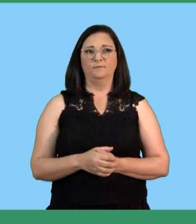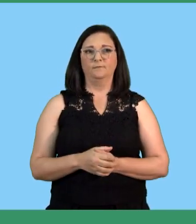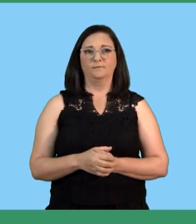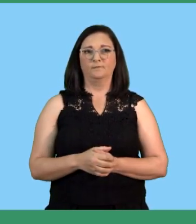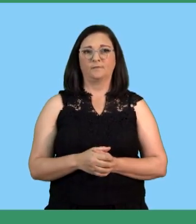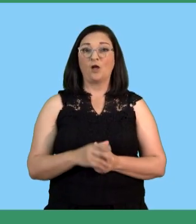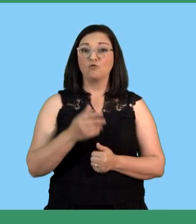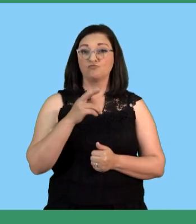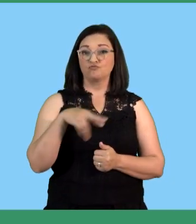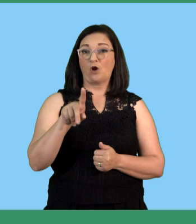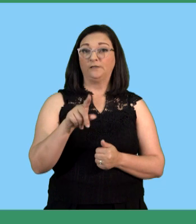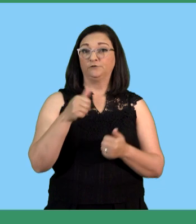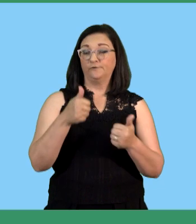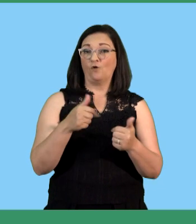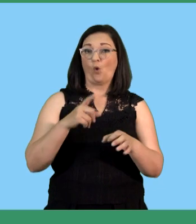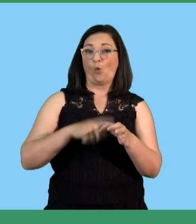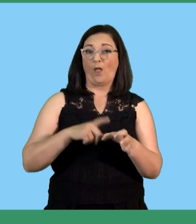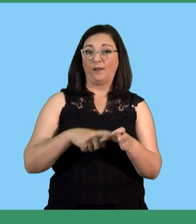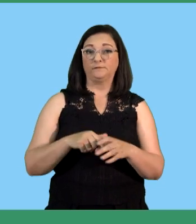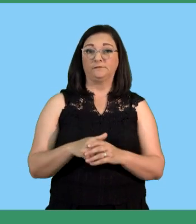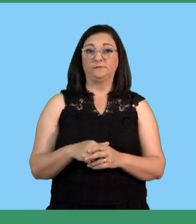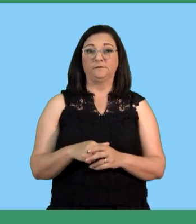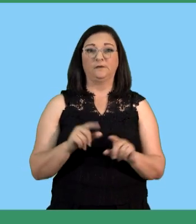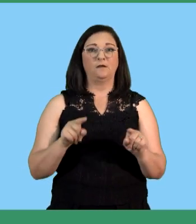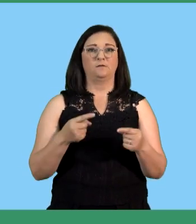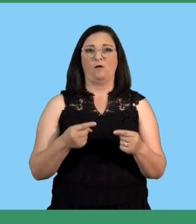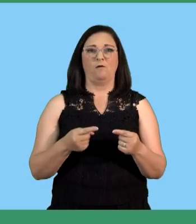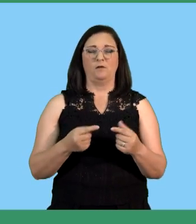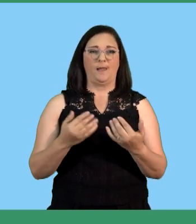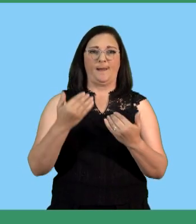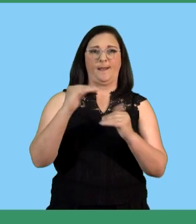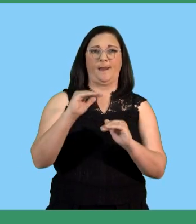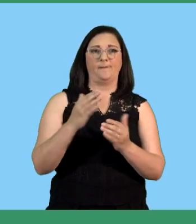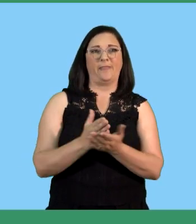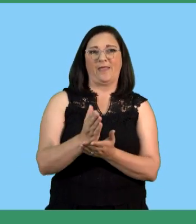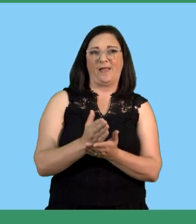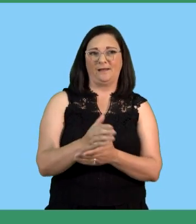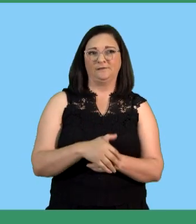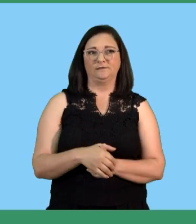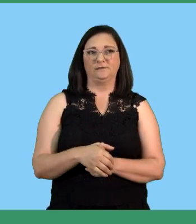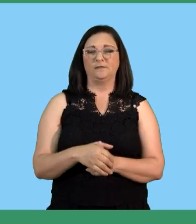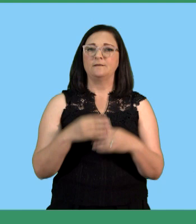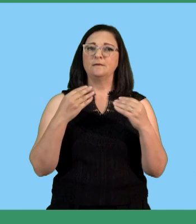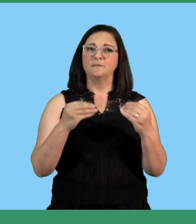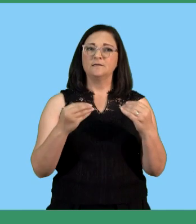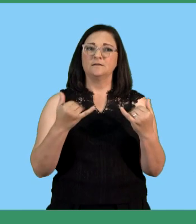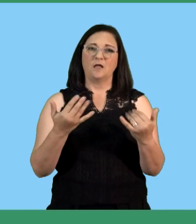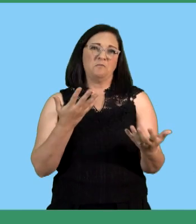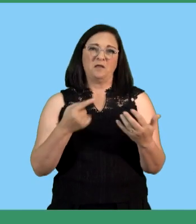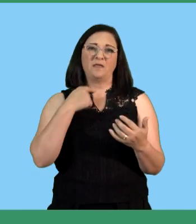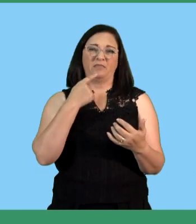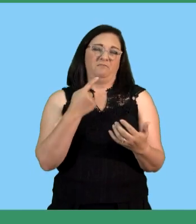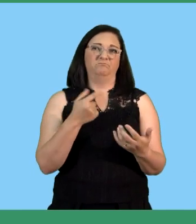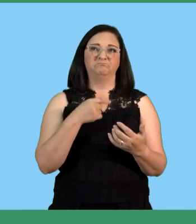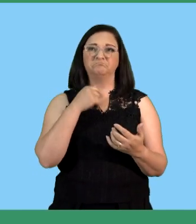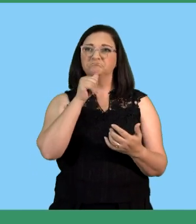to equality. Businesses should not limit access to goods and services. Businesses may not vary the quality of their goods